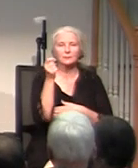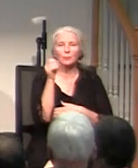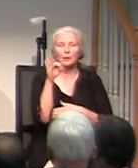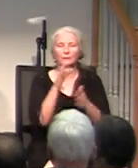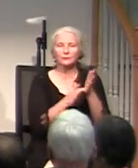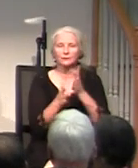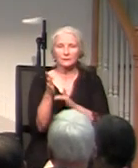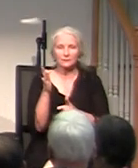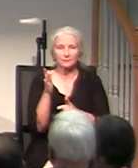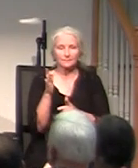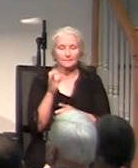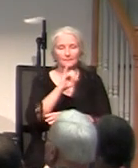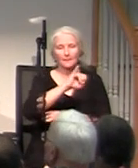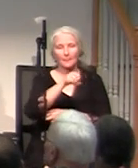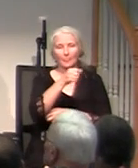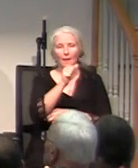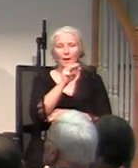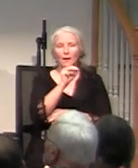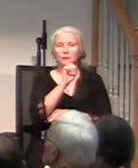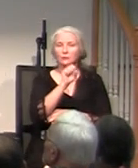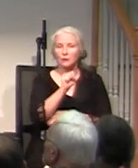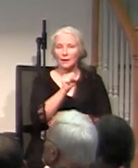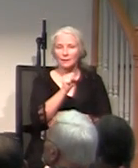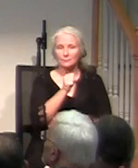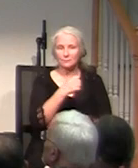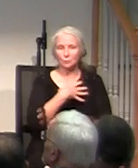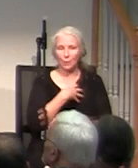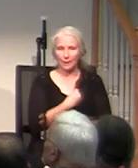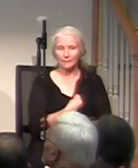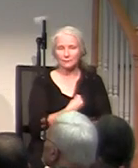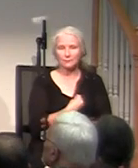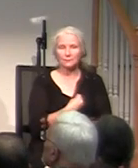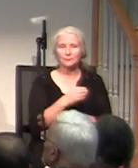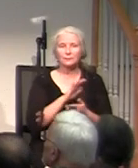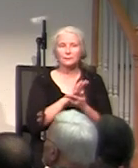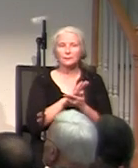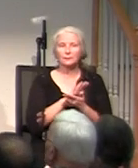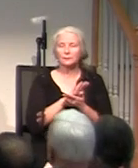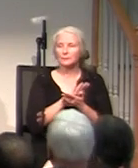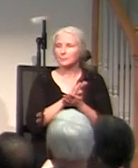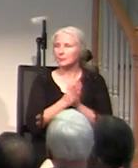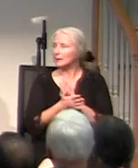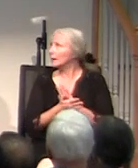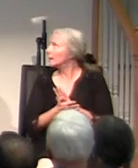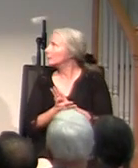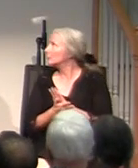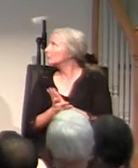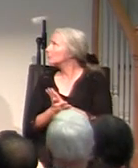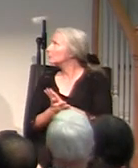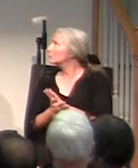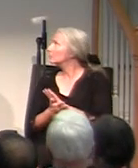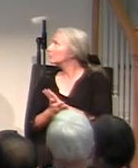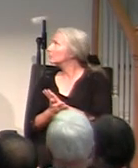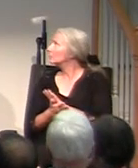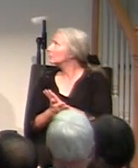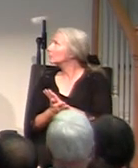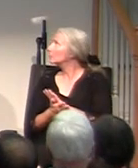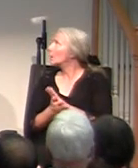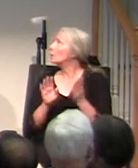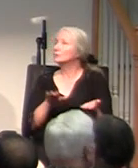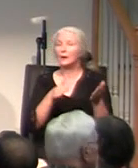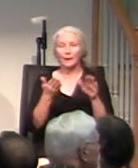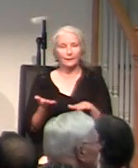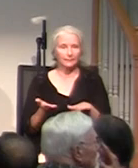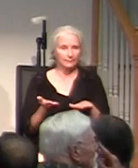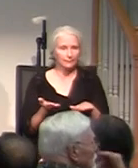When James White was dying, Ellen White was promised that the Lord would raise up others to take his place and bring in an element